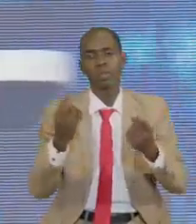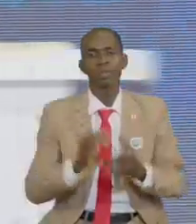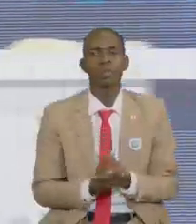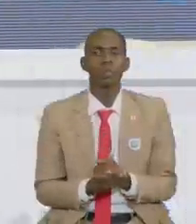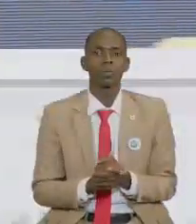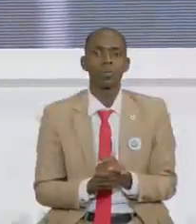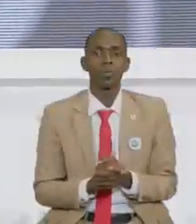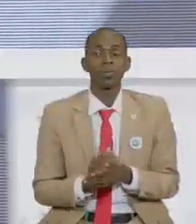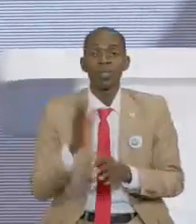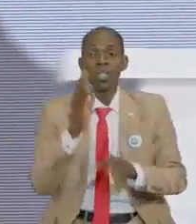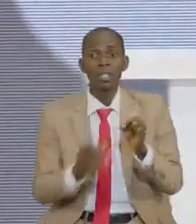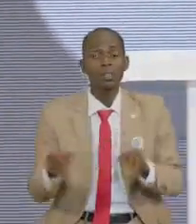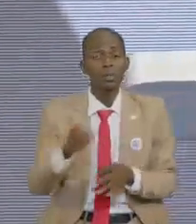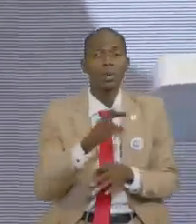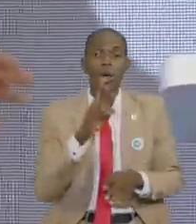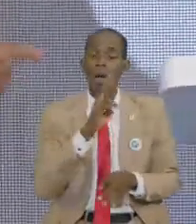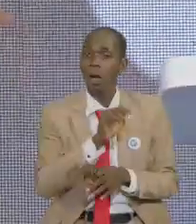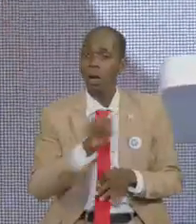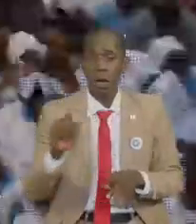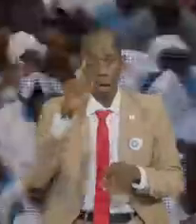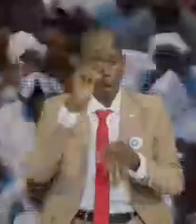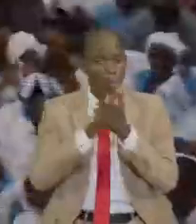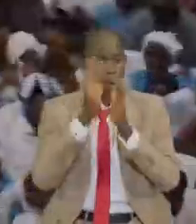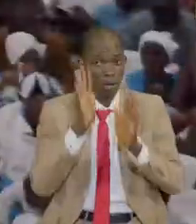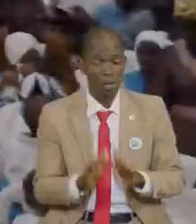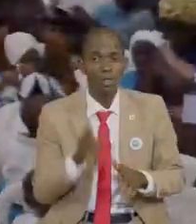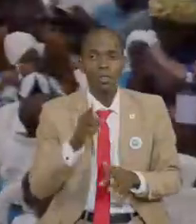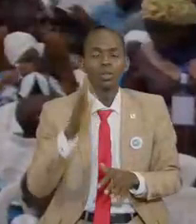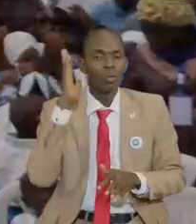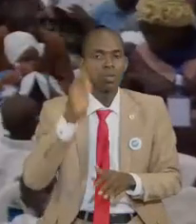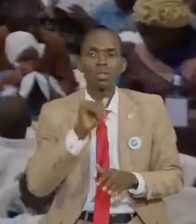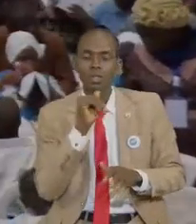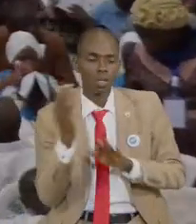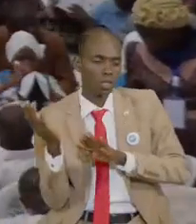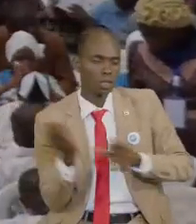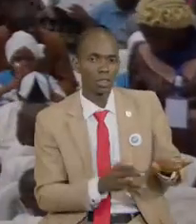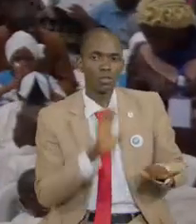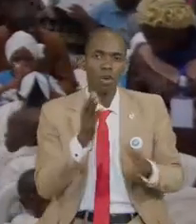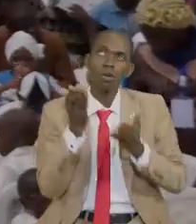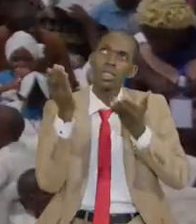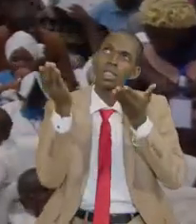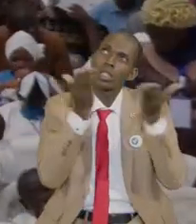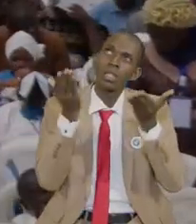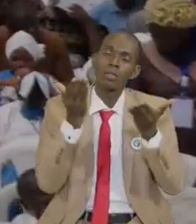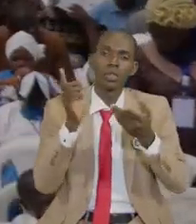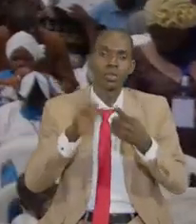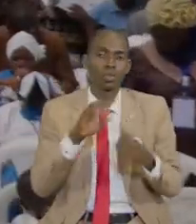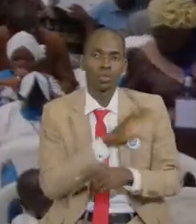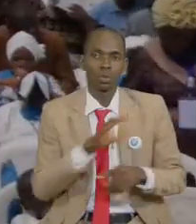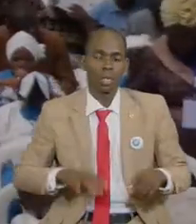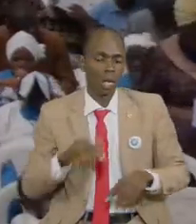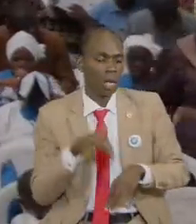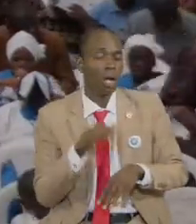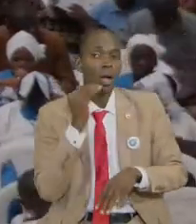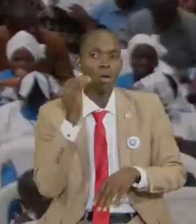If you're a believer, you'll not leave your commitment to Christ back at home. You take your commitment